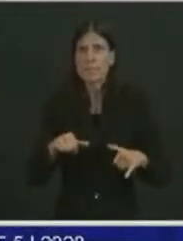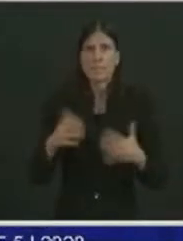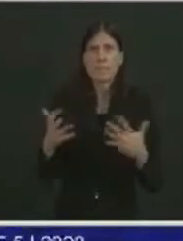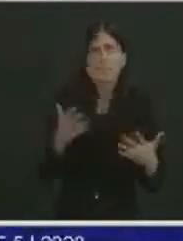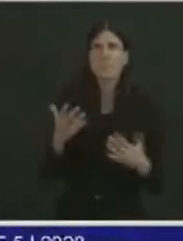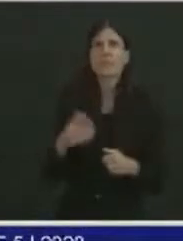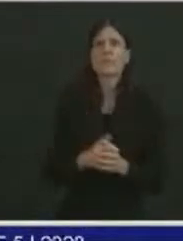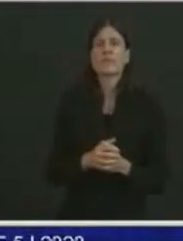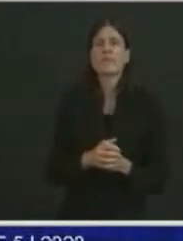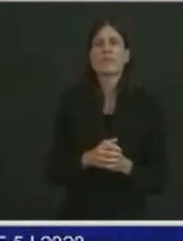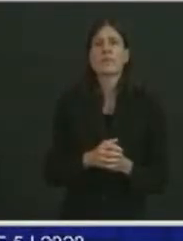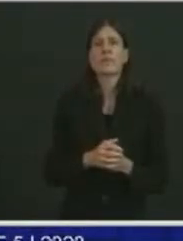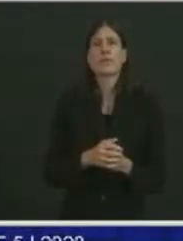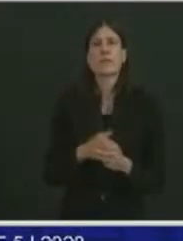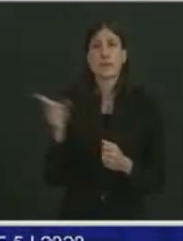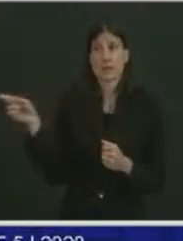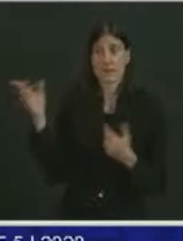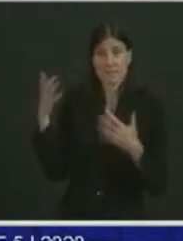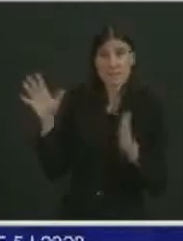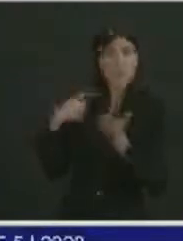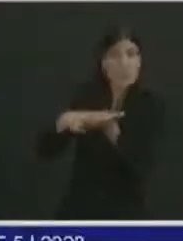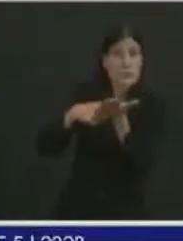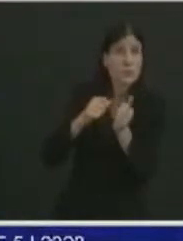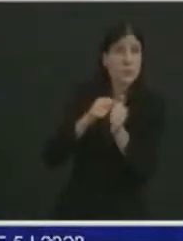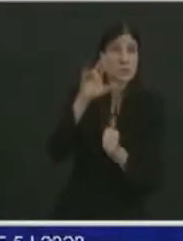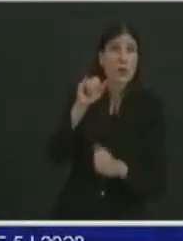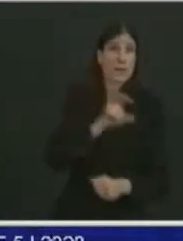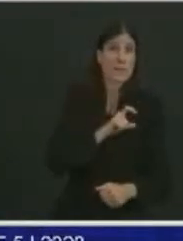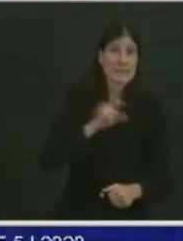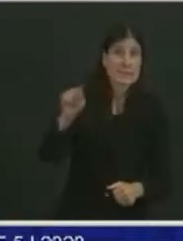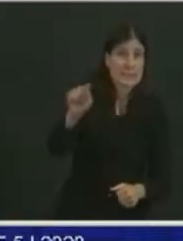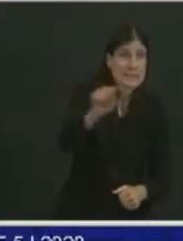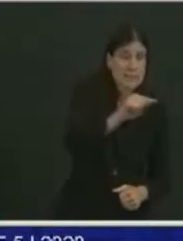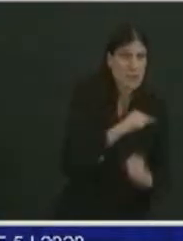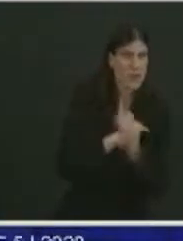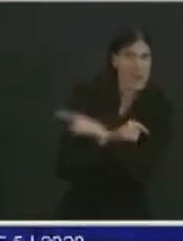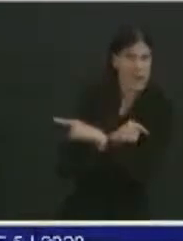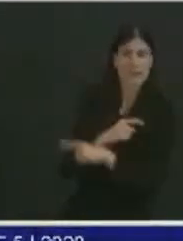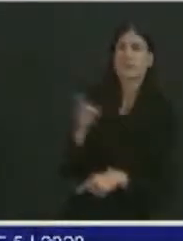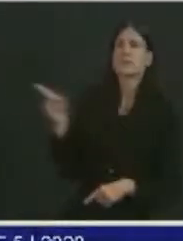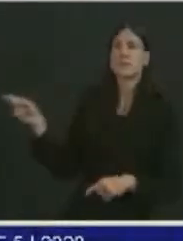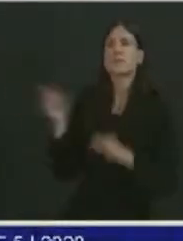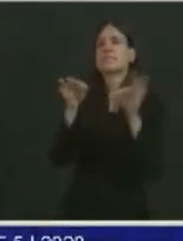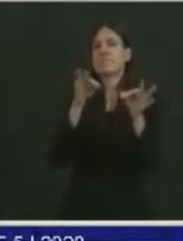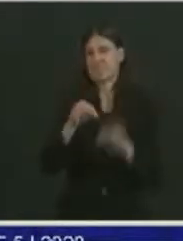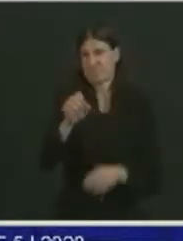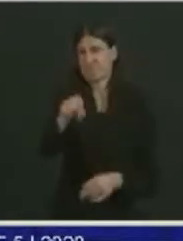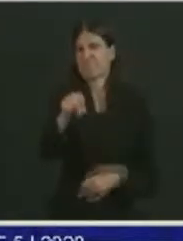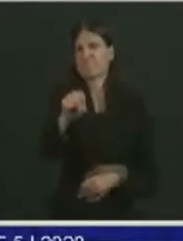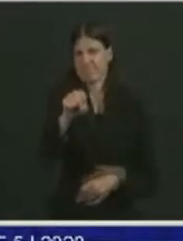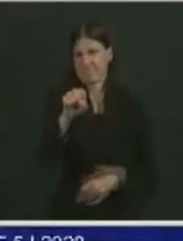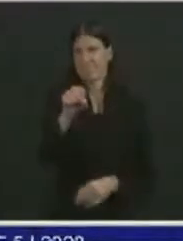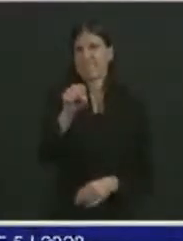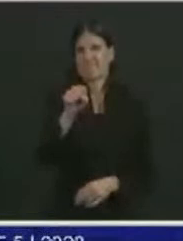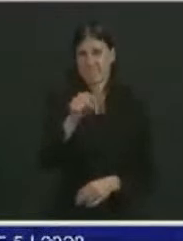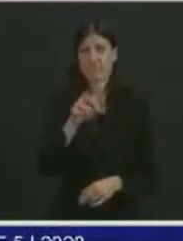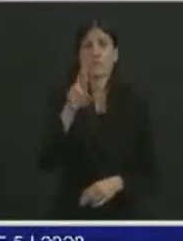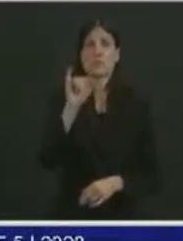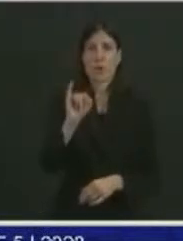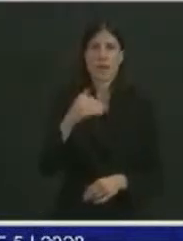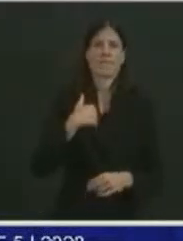community, do you think there's any problems in Rhode Island? Yeah, of course there are. Excellent question though. As I said, I just came from